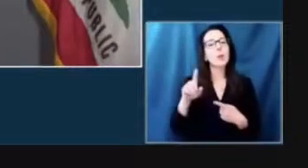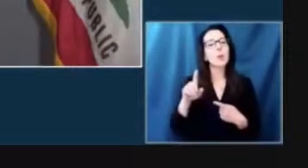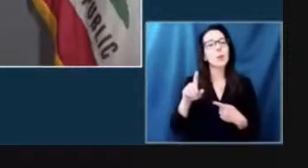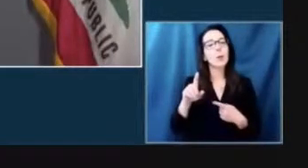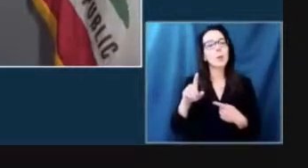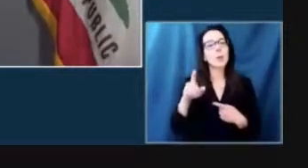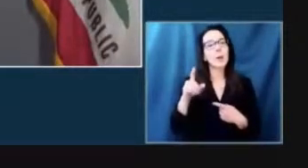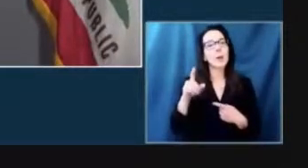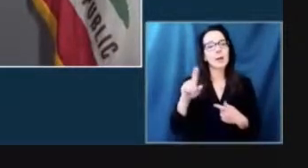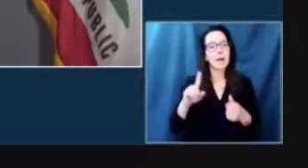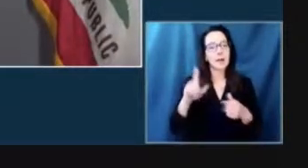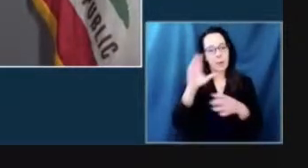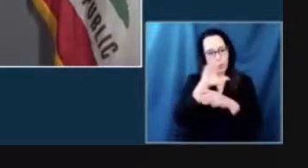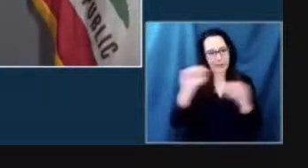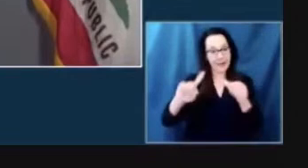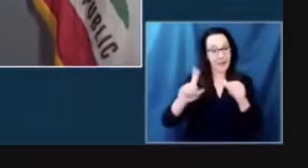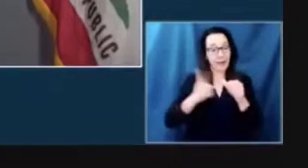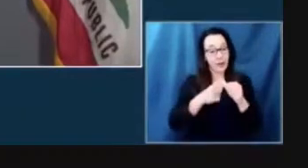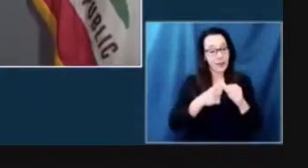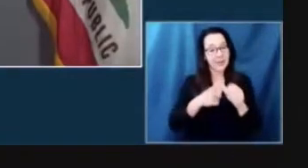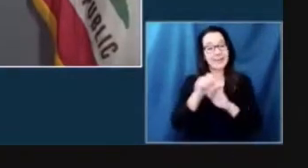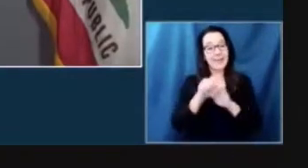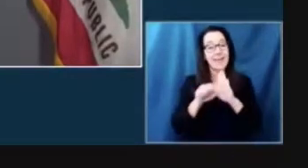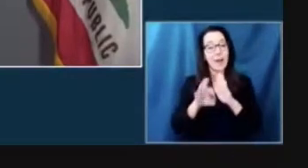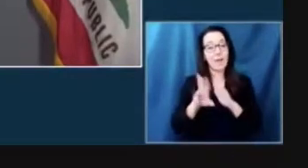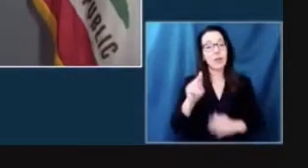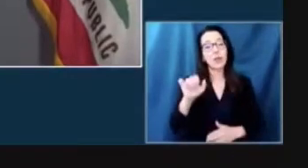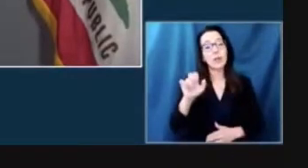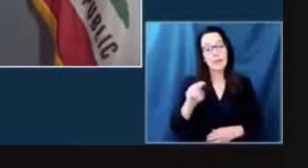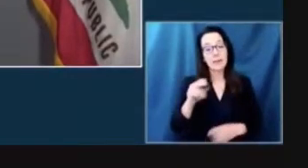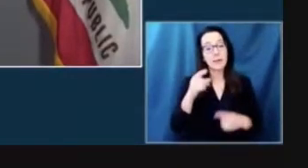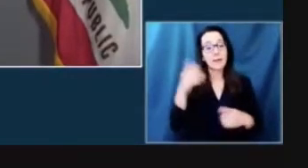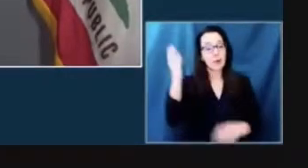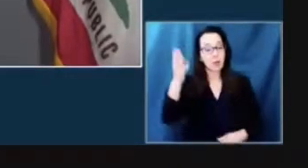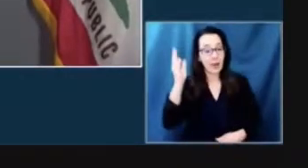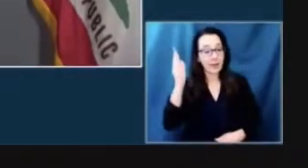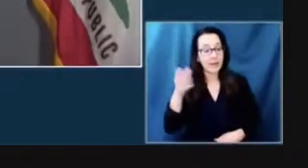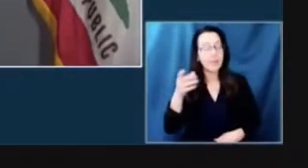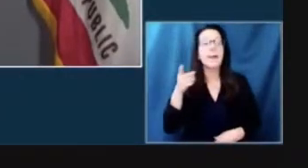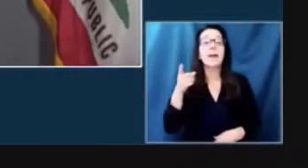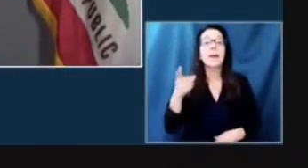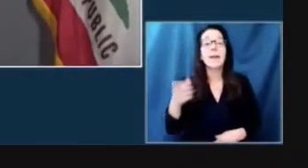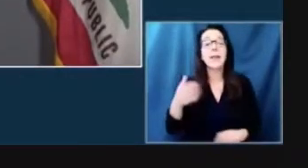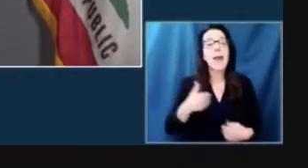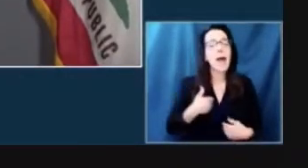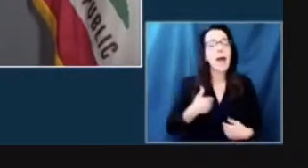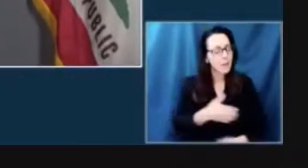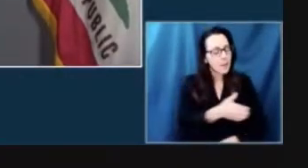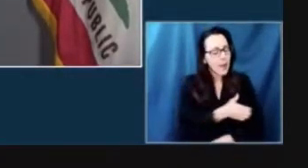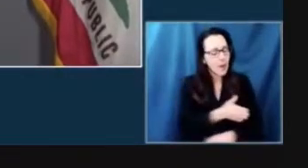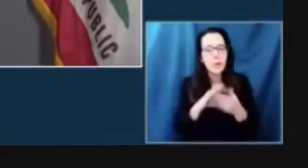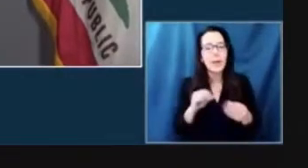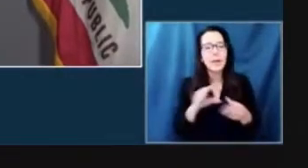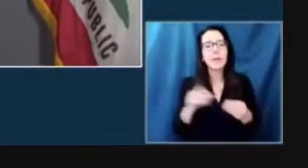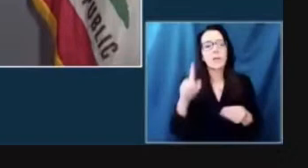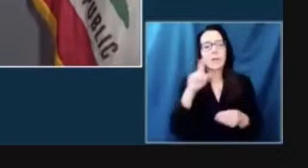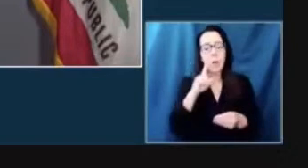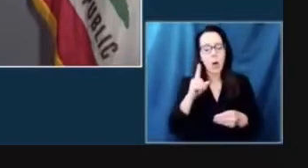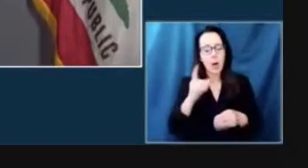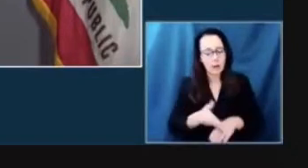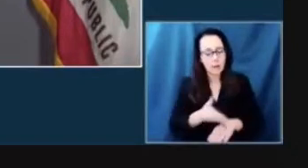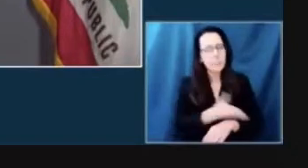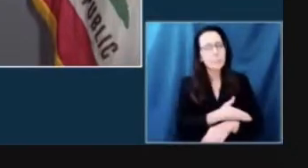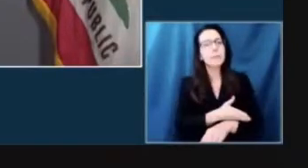Union address. In his remarks, the president offered a powerful message of progress,